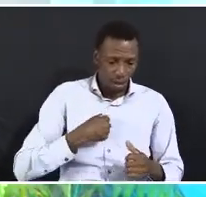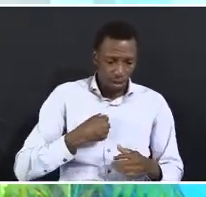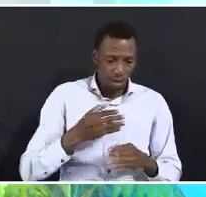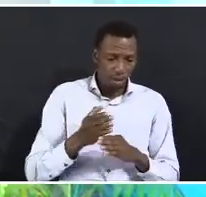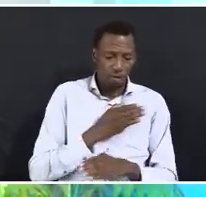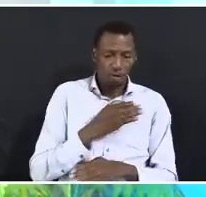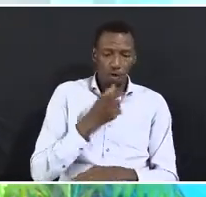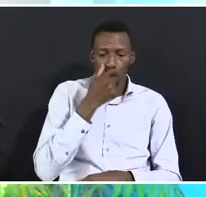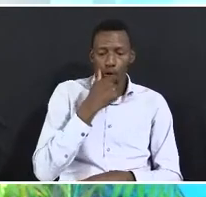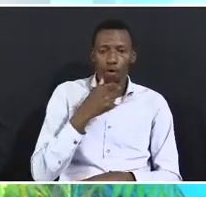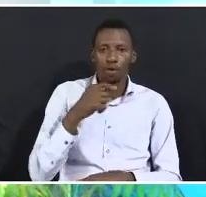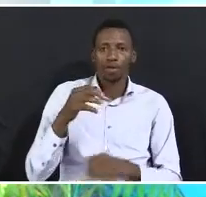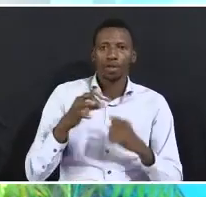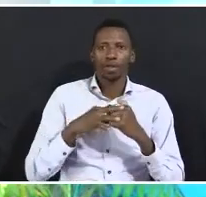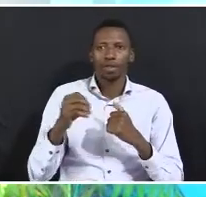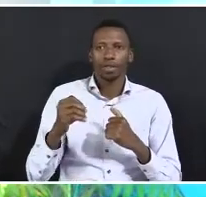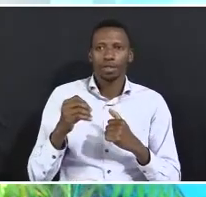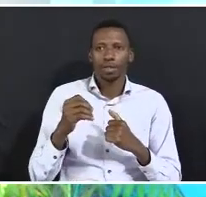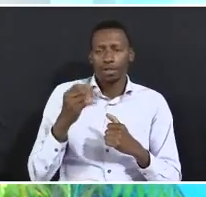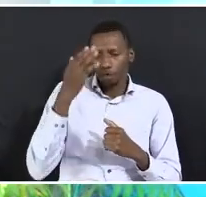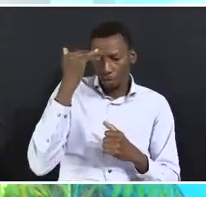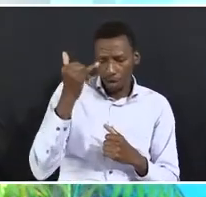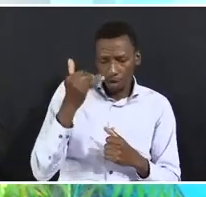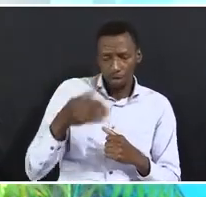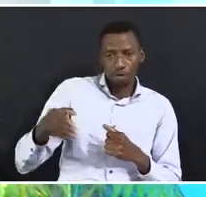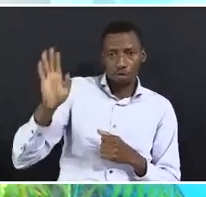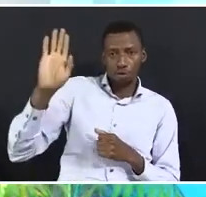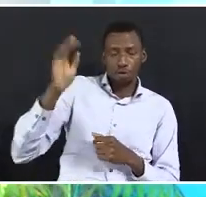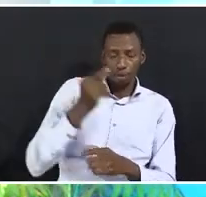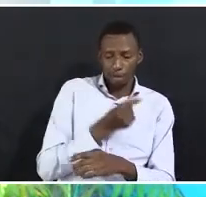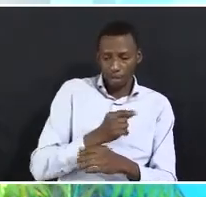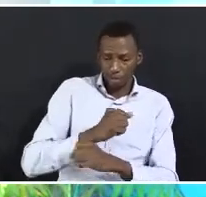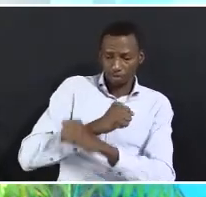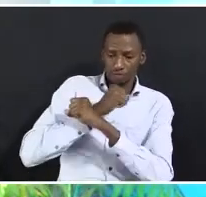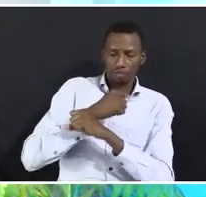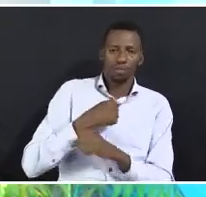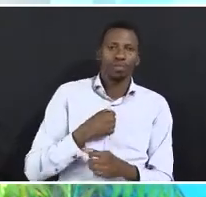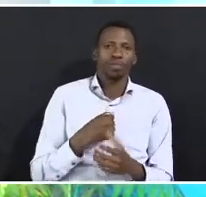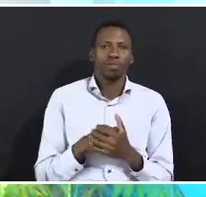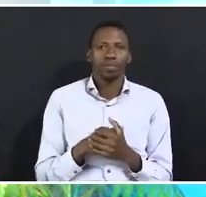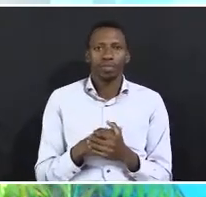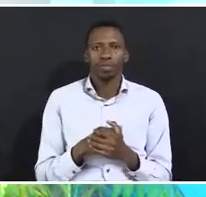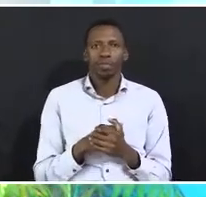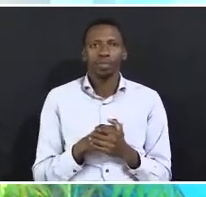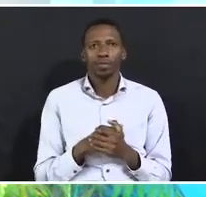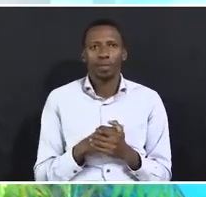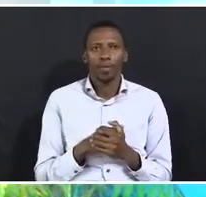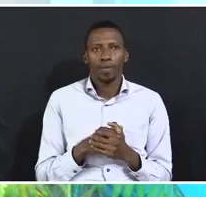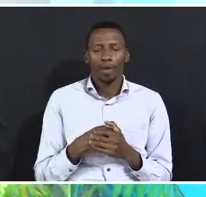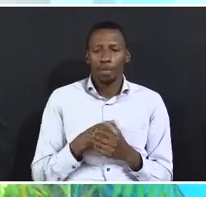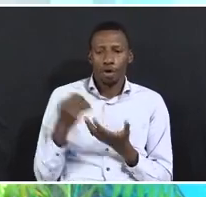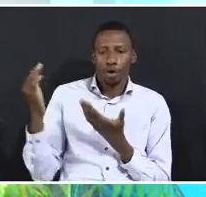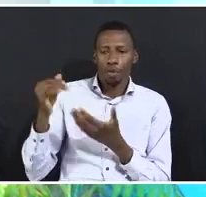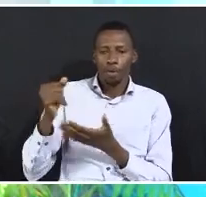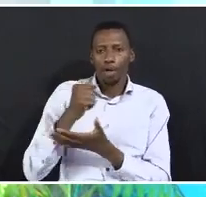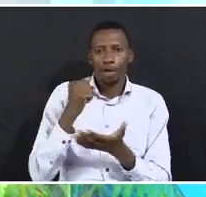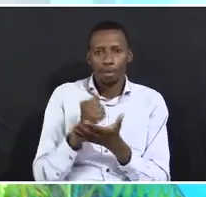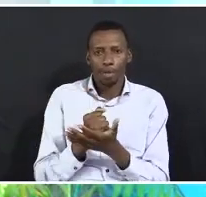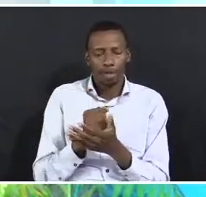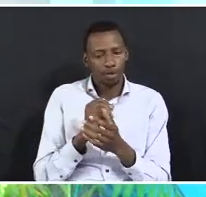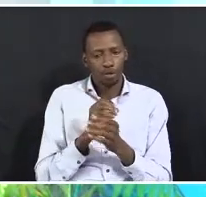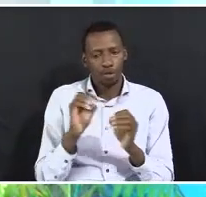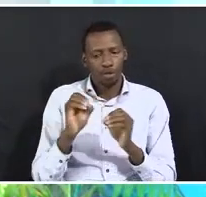I better walk because the grace is covering me. I don't expect an amen here because people just love